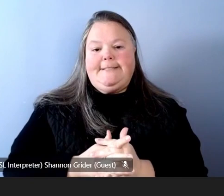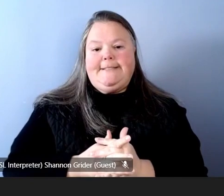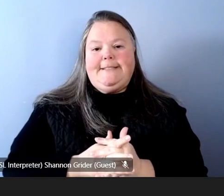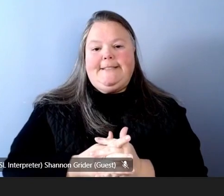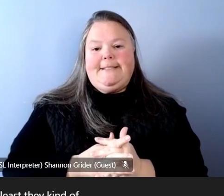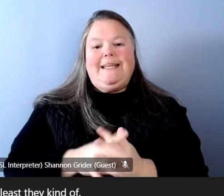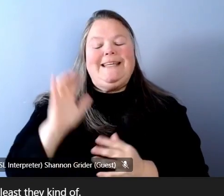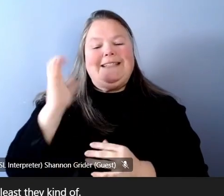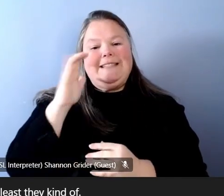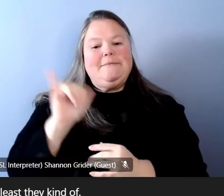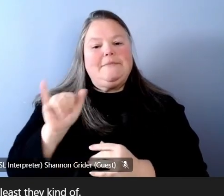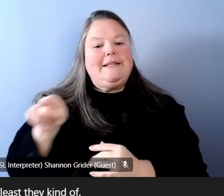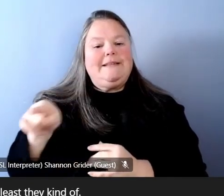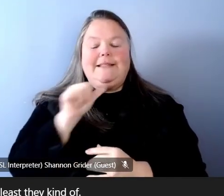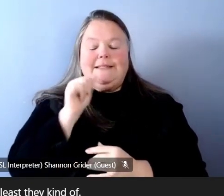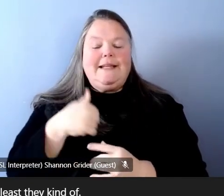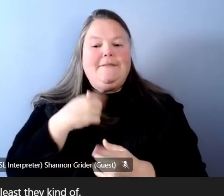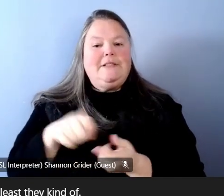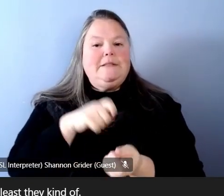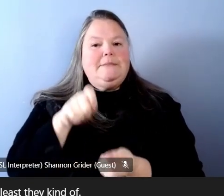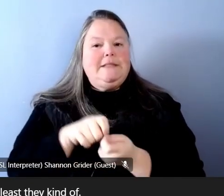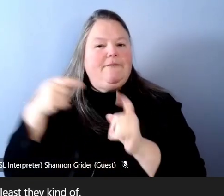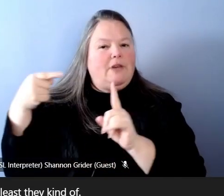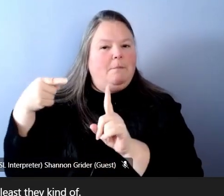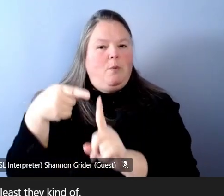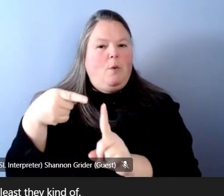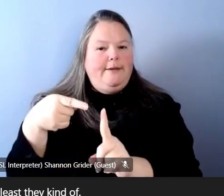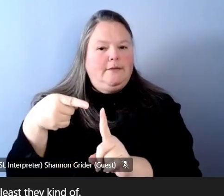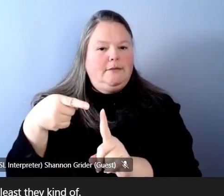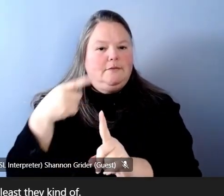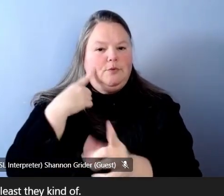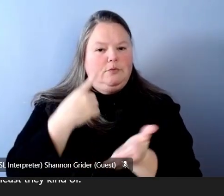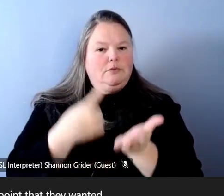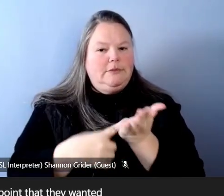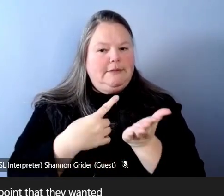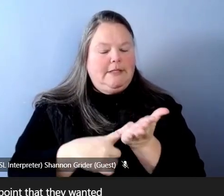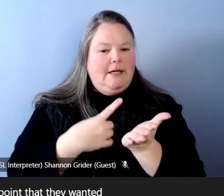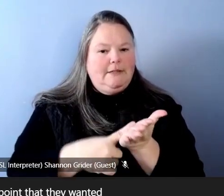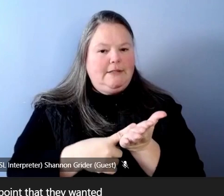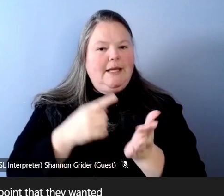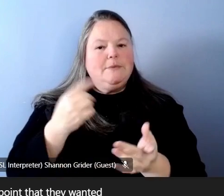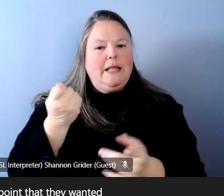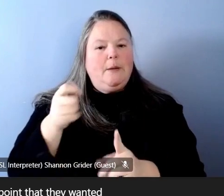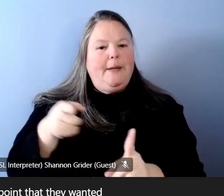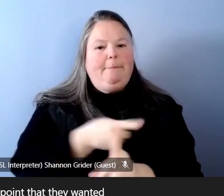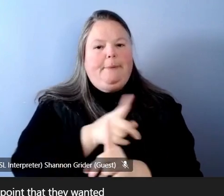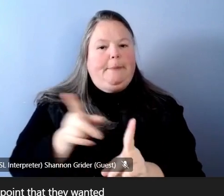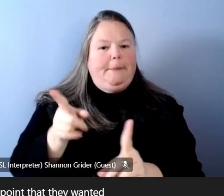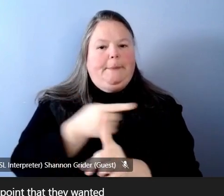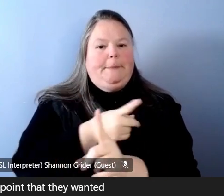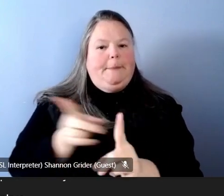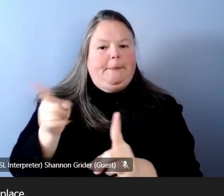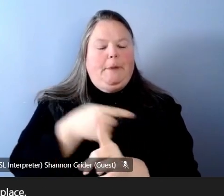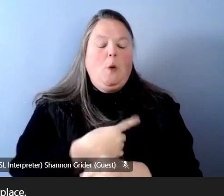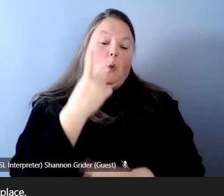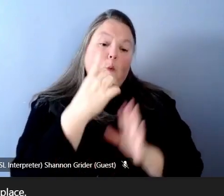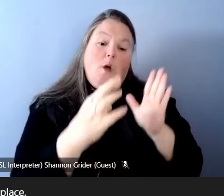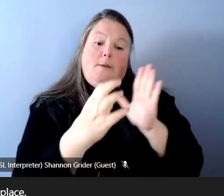seems like they didn't have a specific point that they wanted to discuss. They kind of were all over the place. Like one